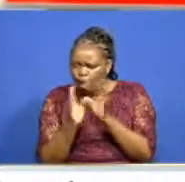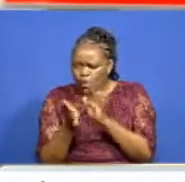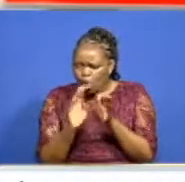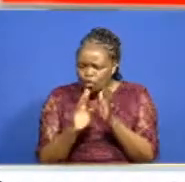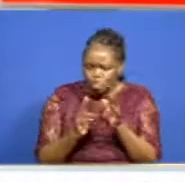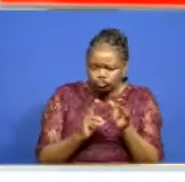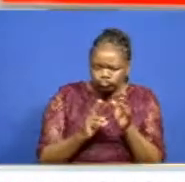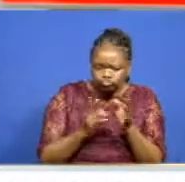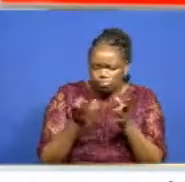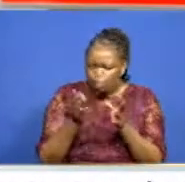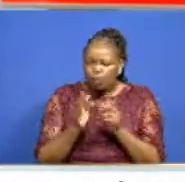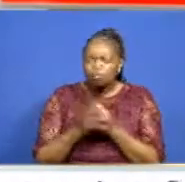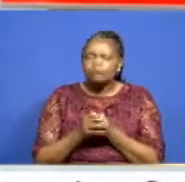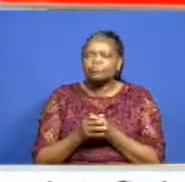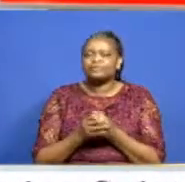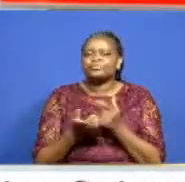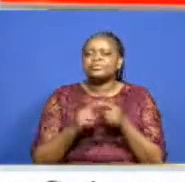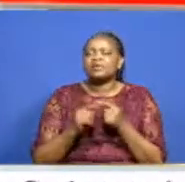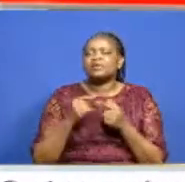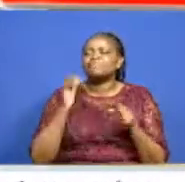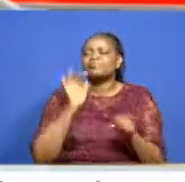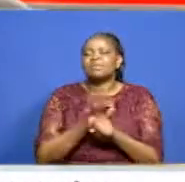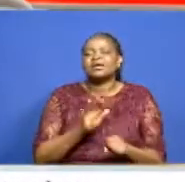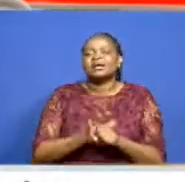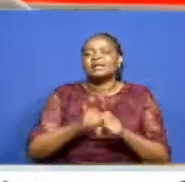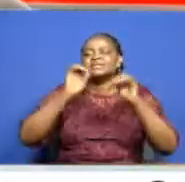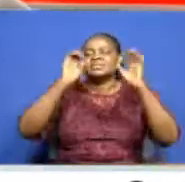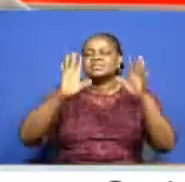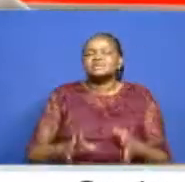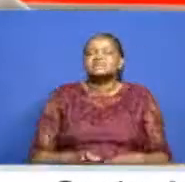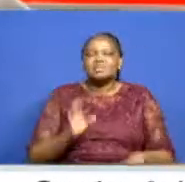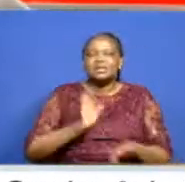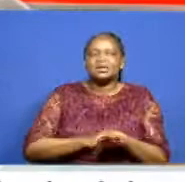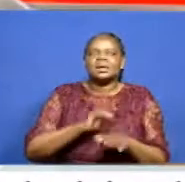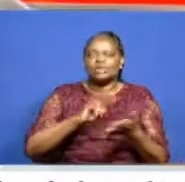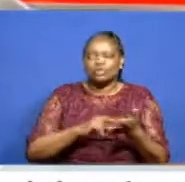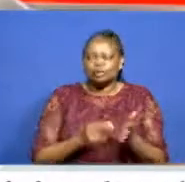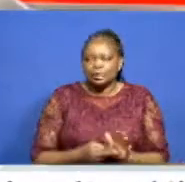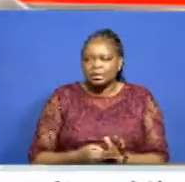many more teachers are contracted. Remember, we have got also